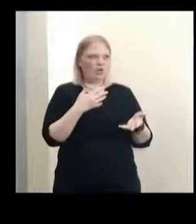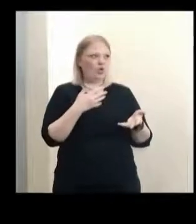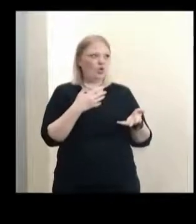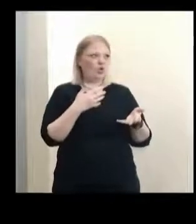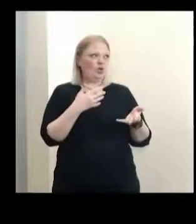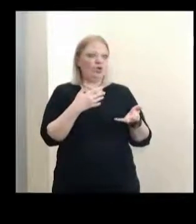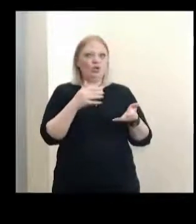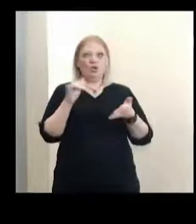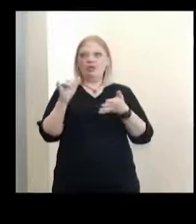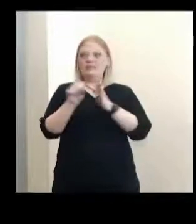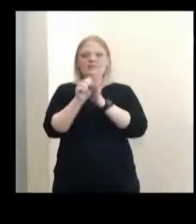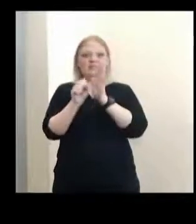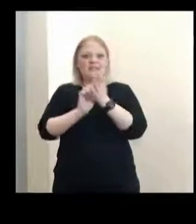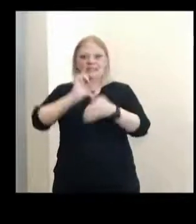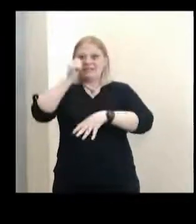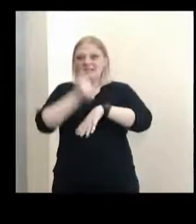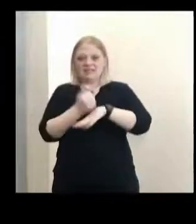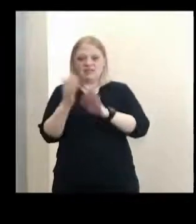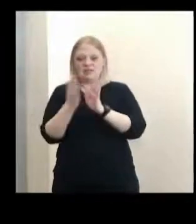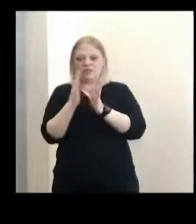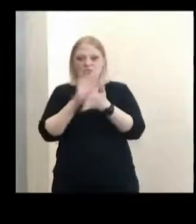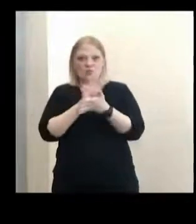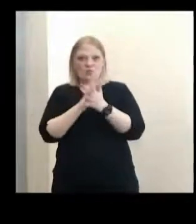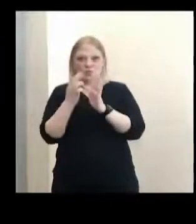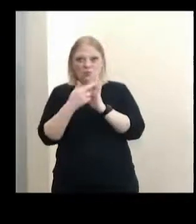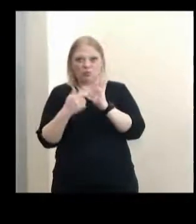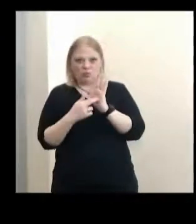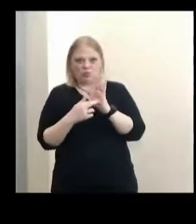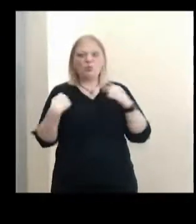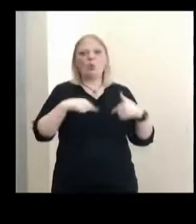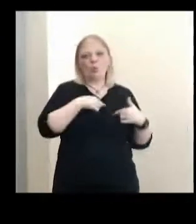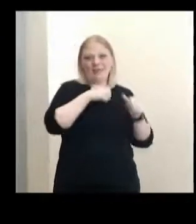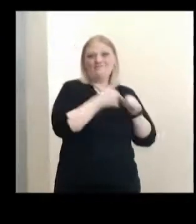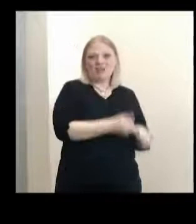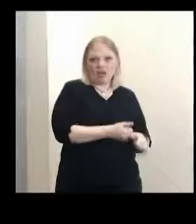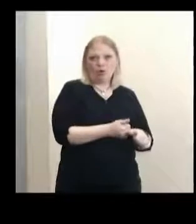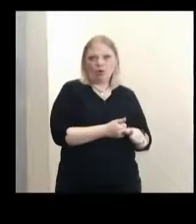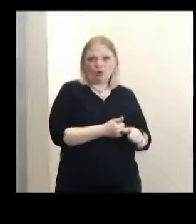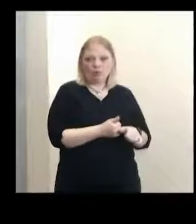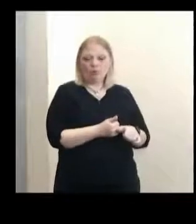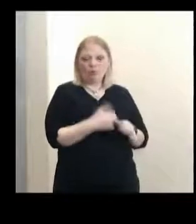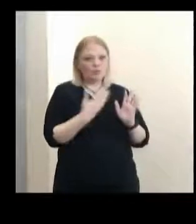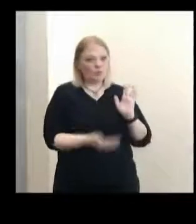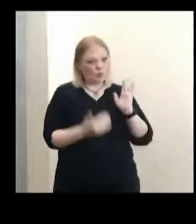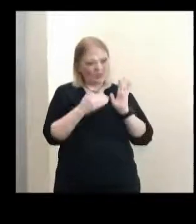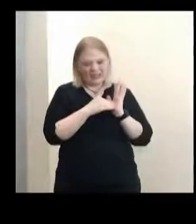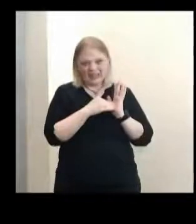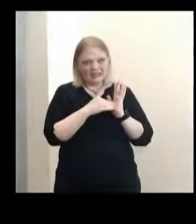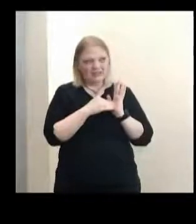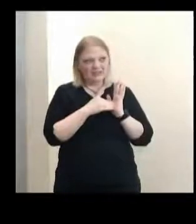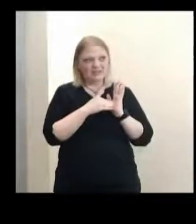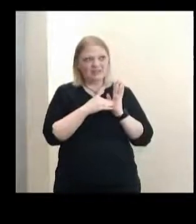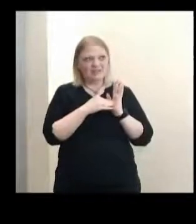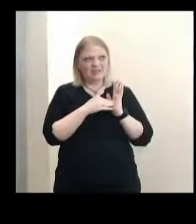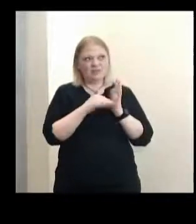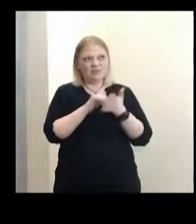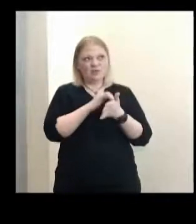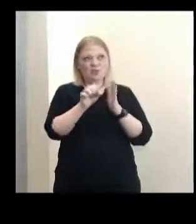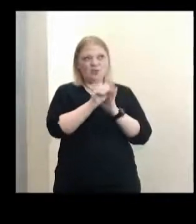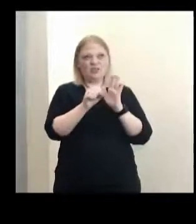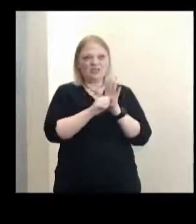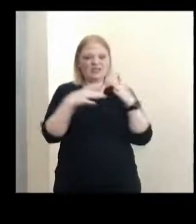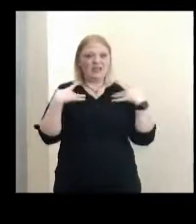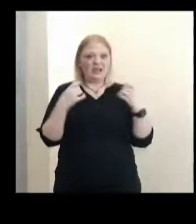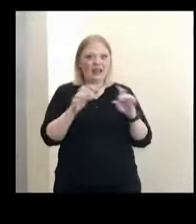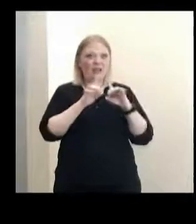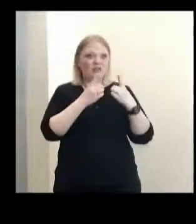State sets as the school guidelines, we will follow. But again, the New York State Health Department guidelines